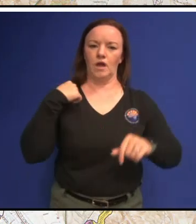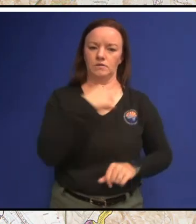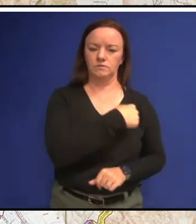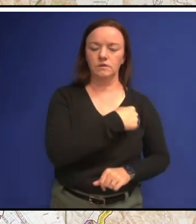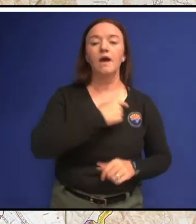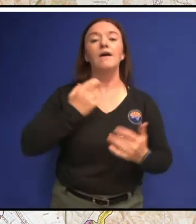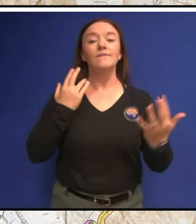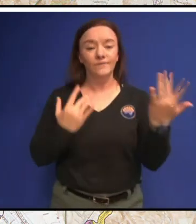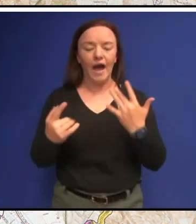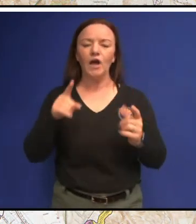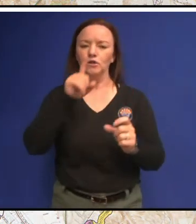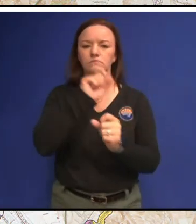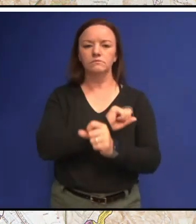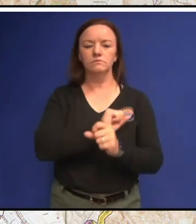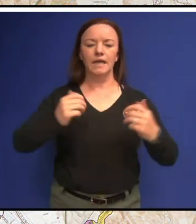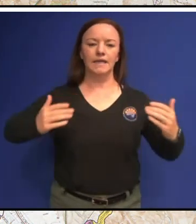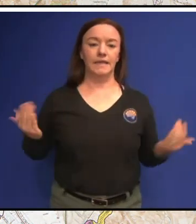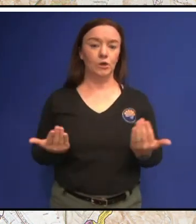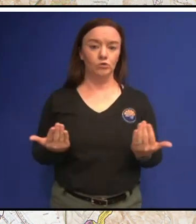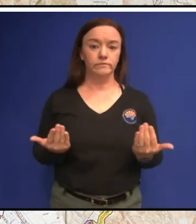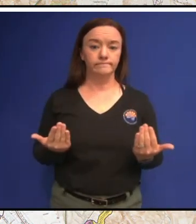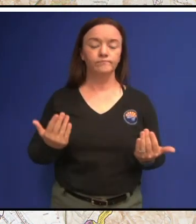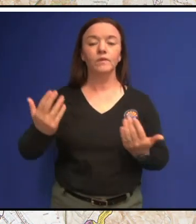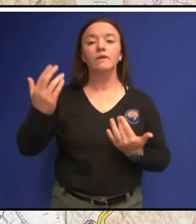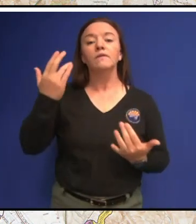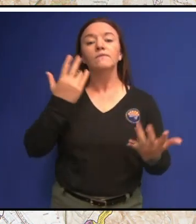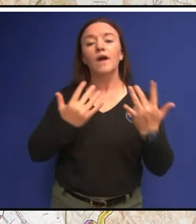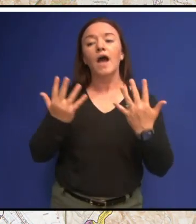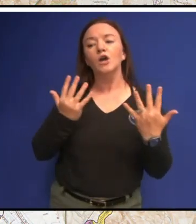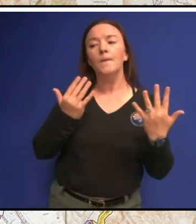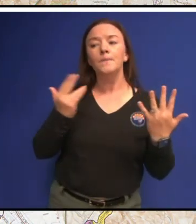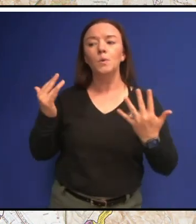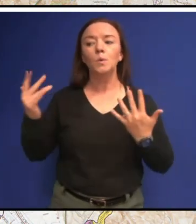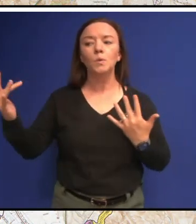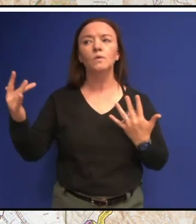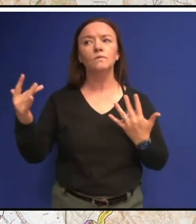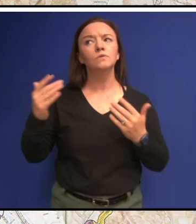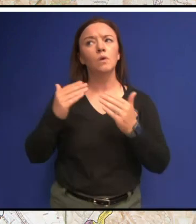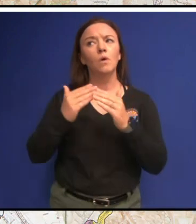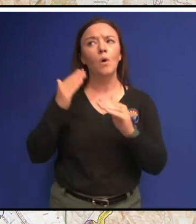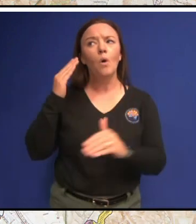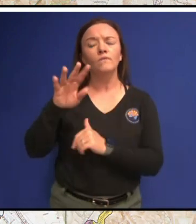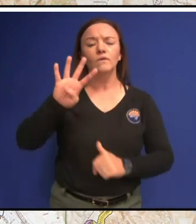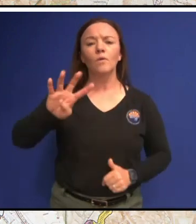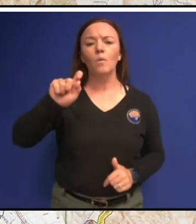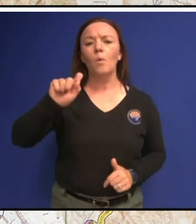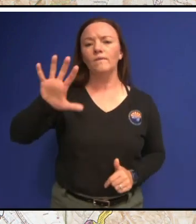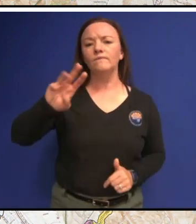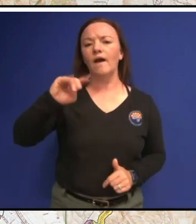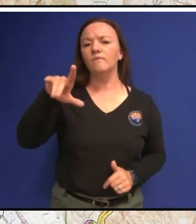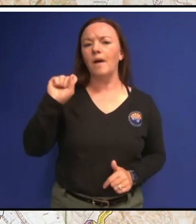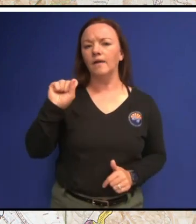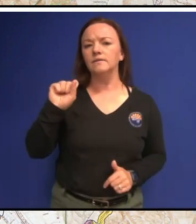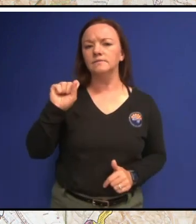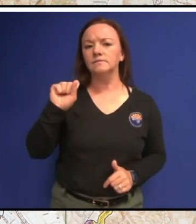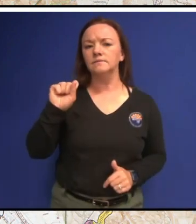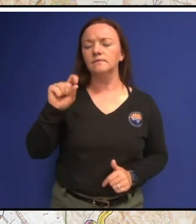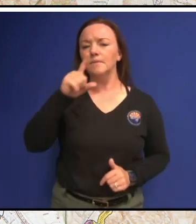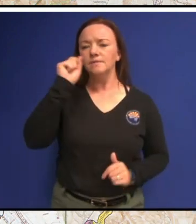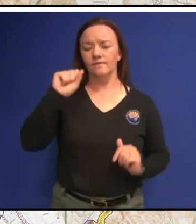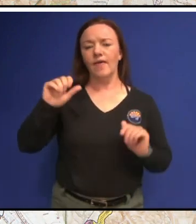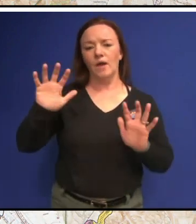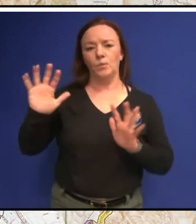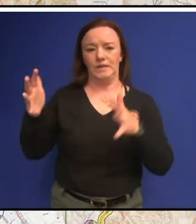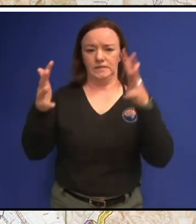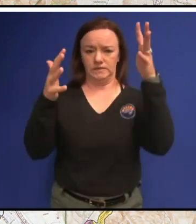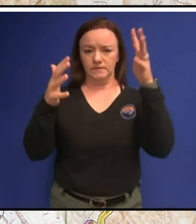moved last night about over 4.5 miles from where its perimeter was the night before, underneath those winds. And